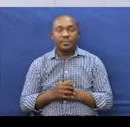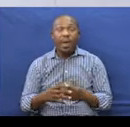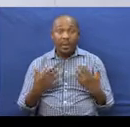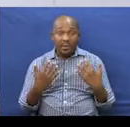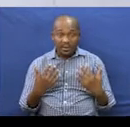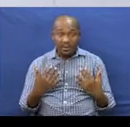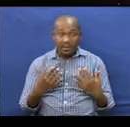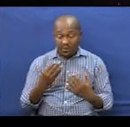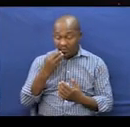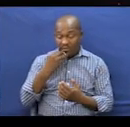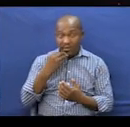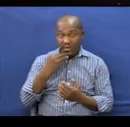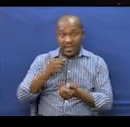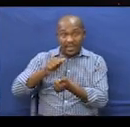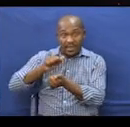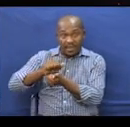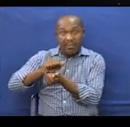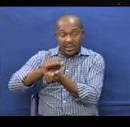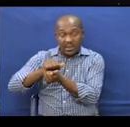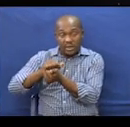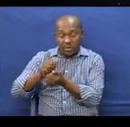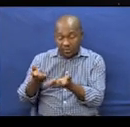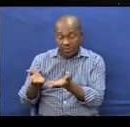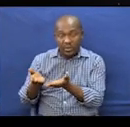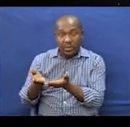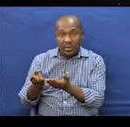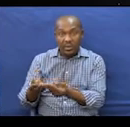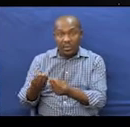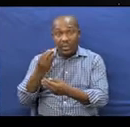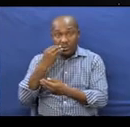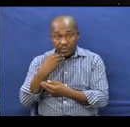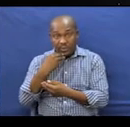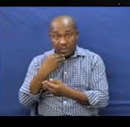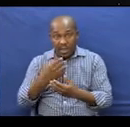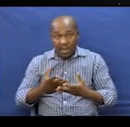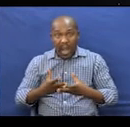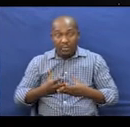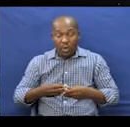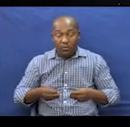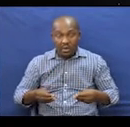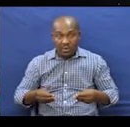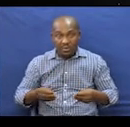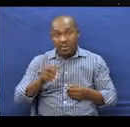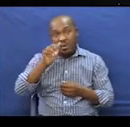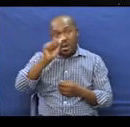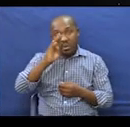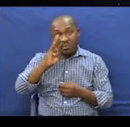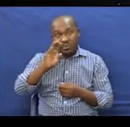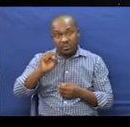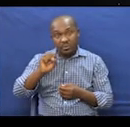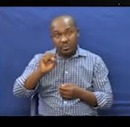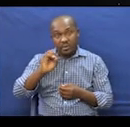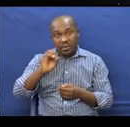So food substance are the materials which, when taken in and absorbed, meet the need of the what?